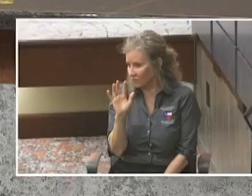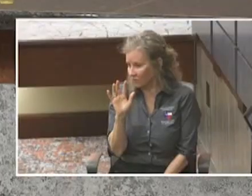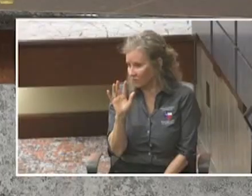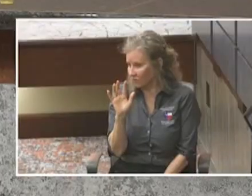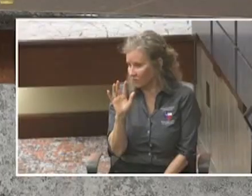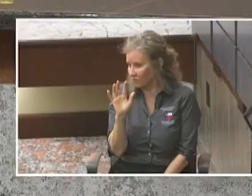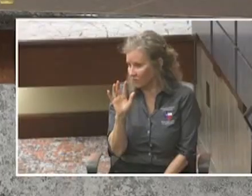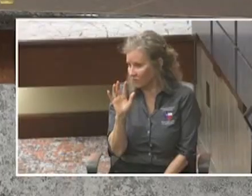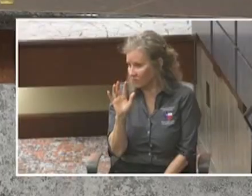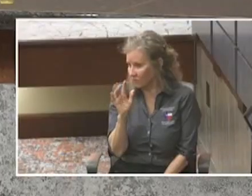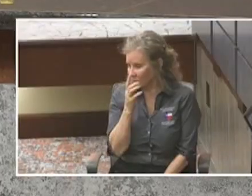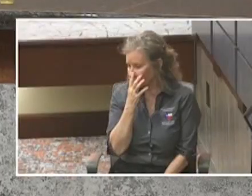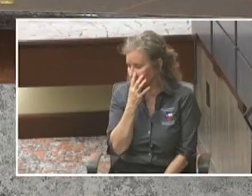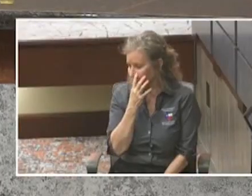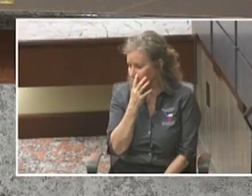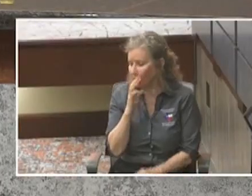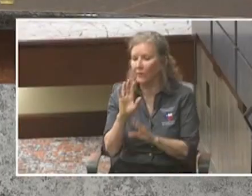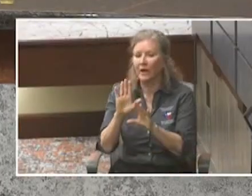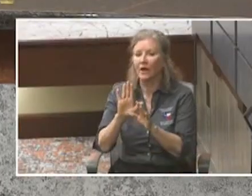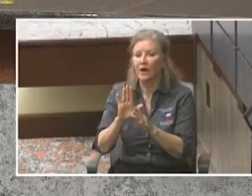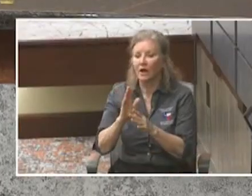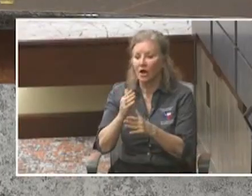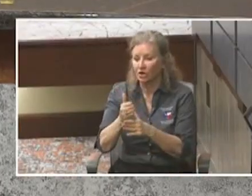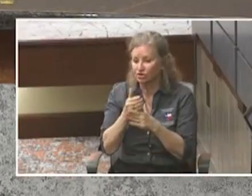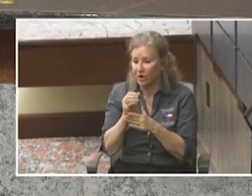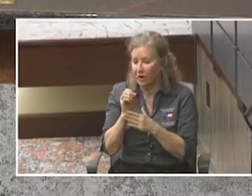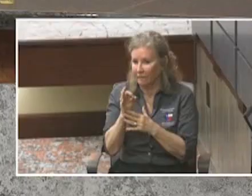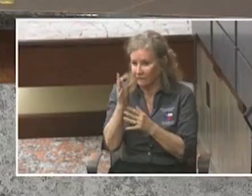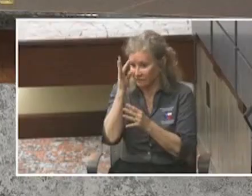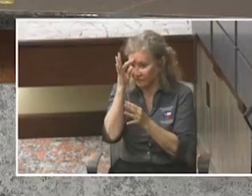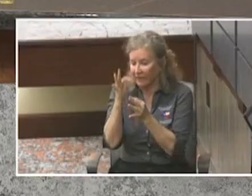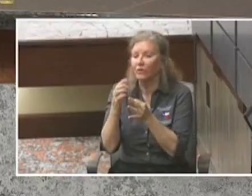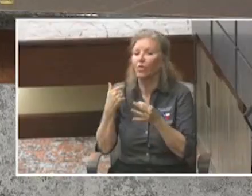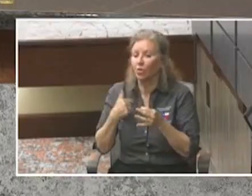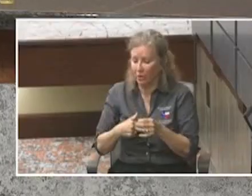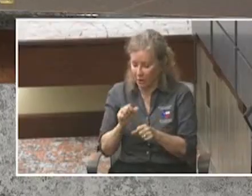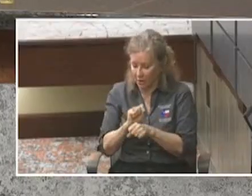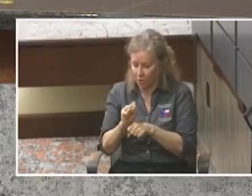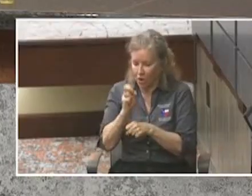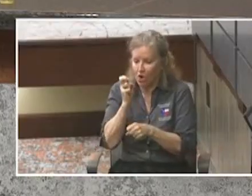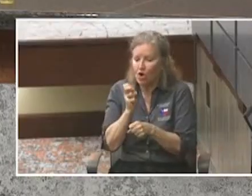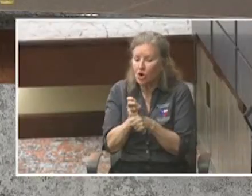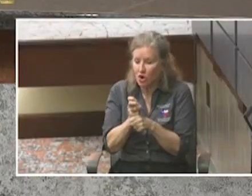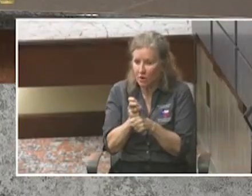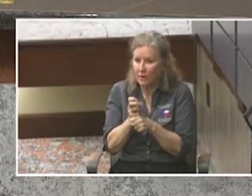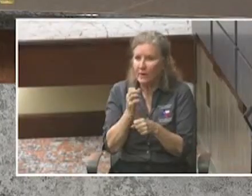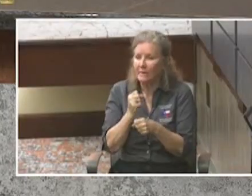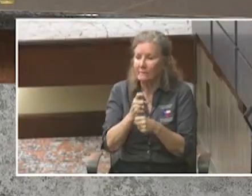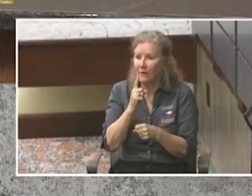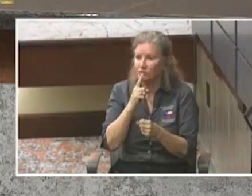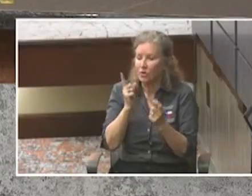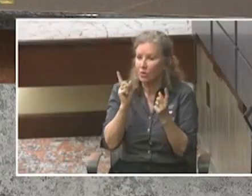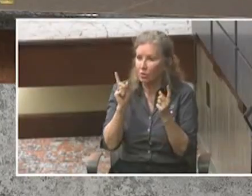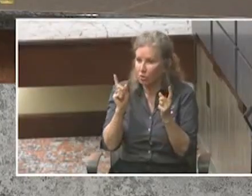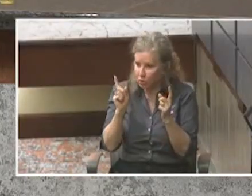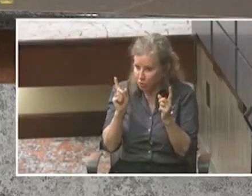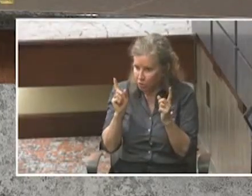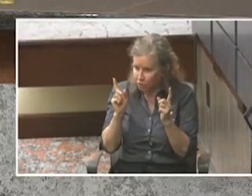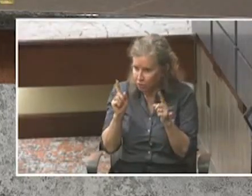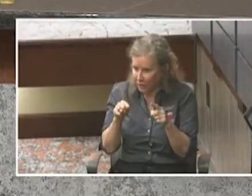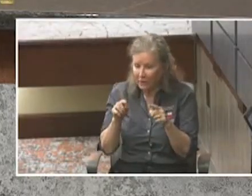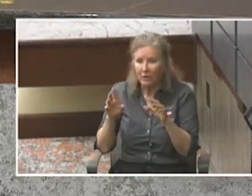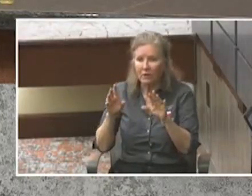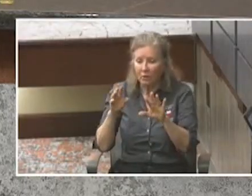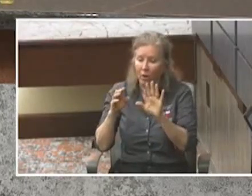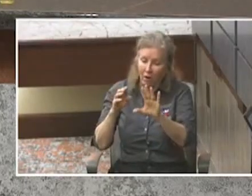We've been working really, really hard about making sure that when Brazos Nights comes through, and I mean, if the Eclipse taught us